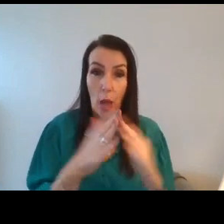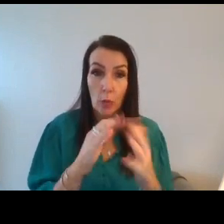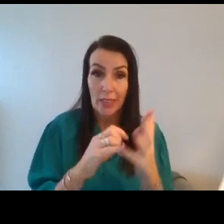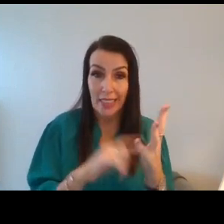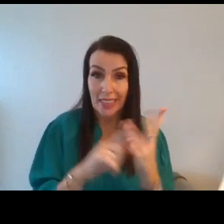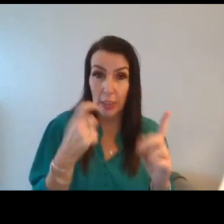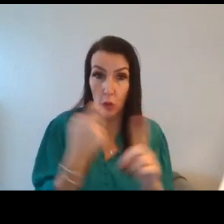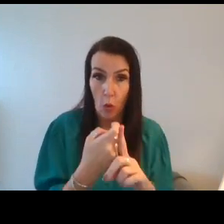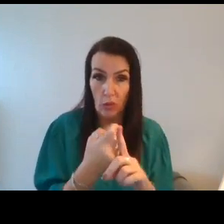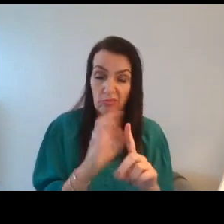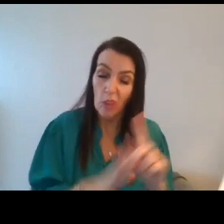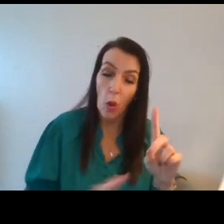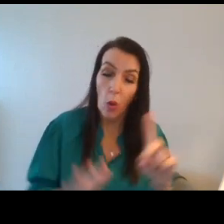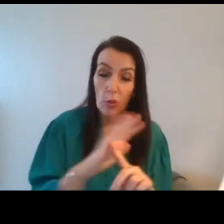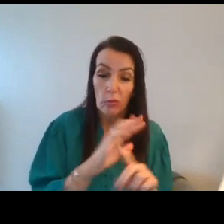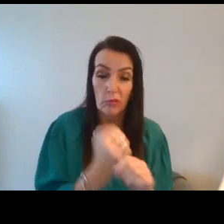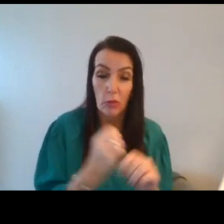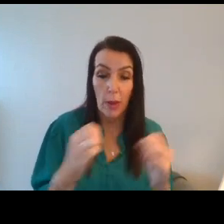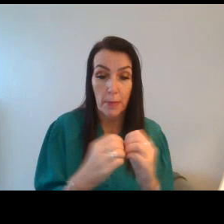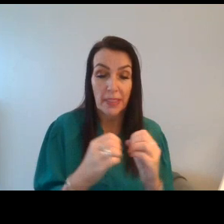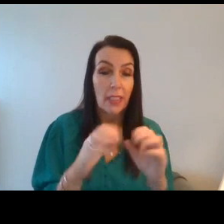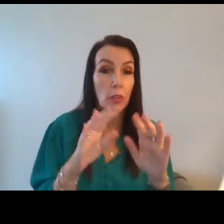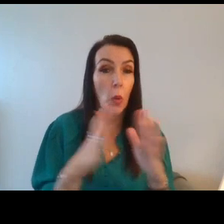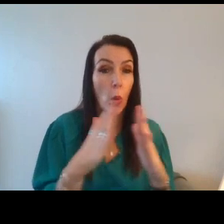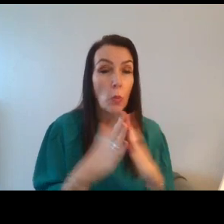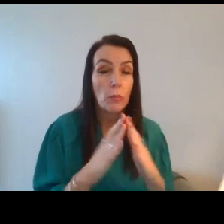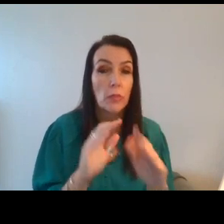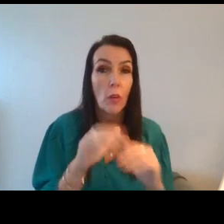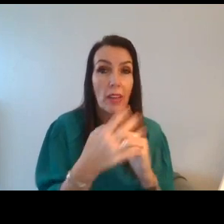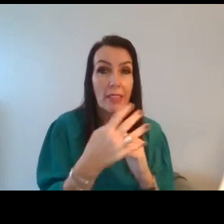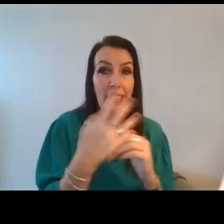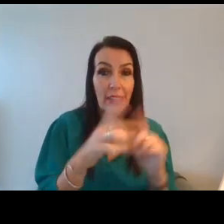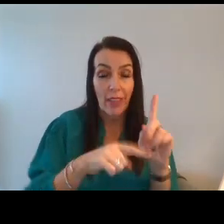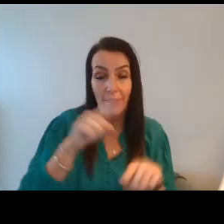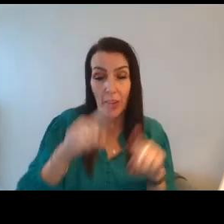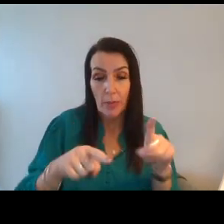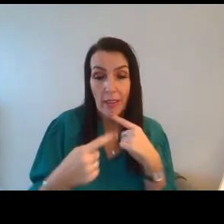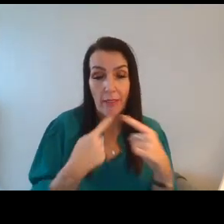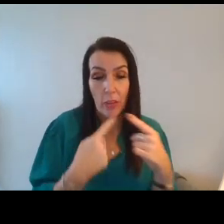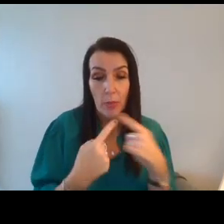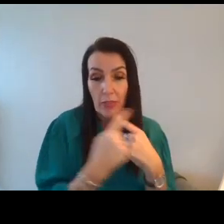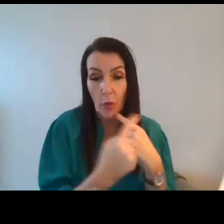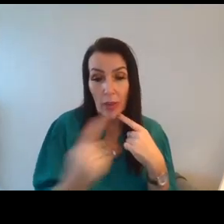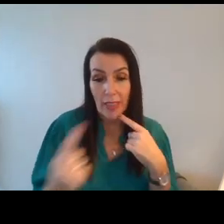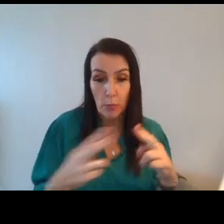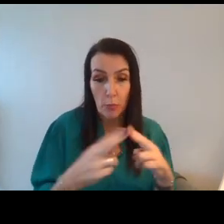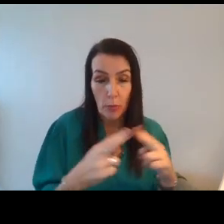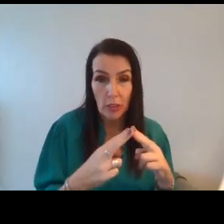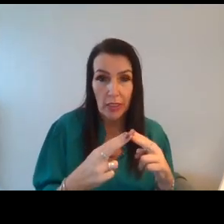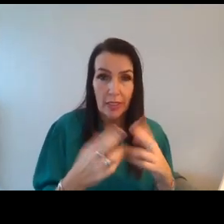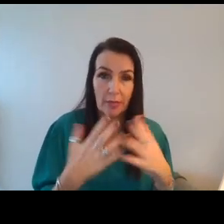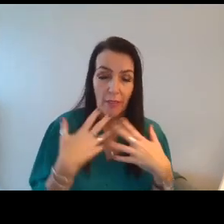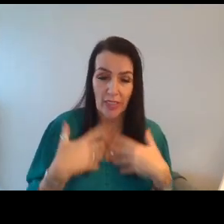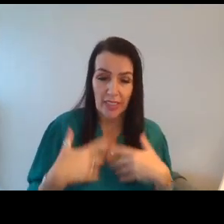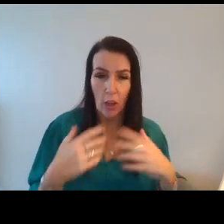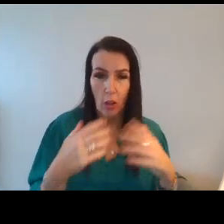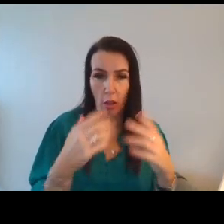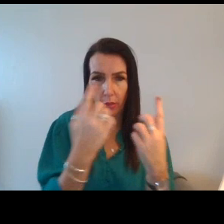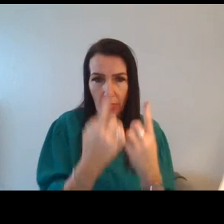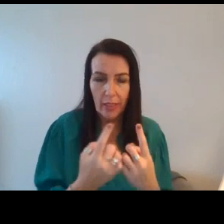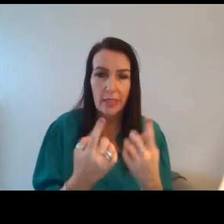all homes in Great Britain. It includes over 95 variables of information for each property, including physical attributes such as